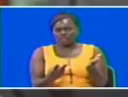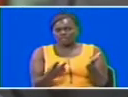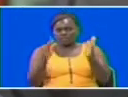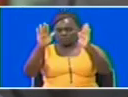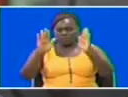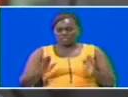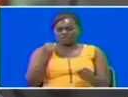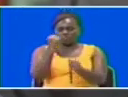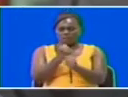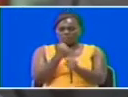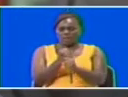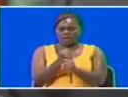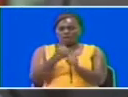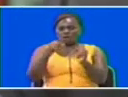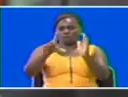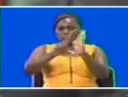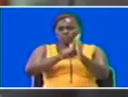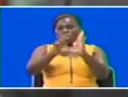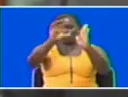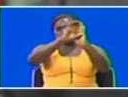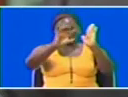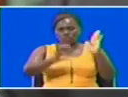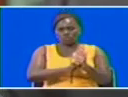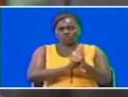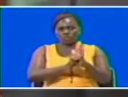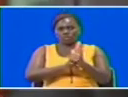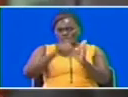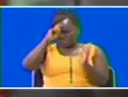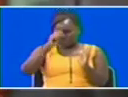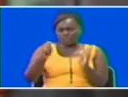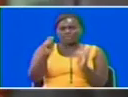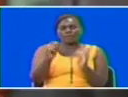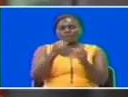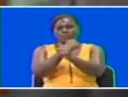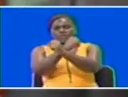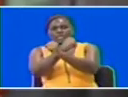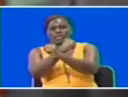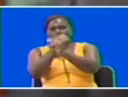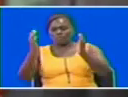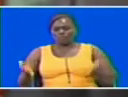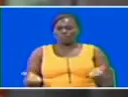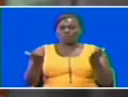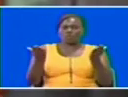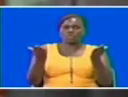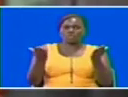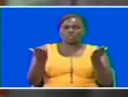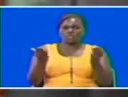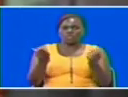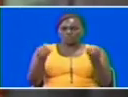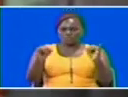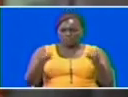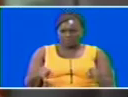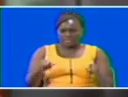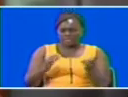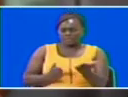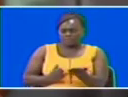task confirmed on the legislature by the Constitution to respect, protect, promote, and fulfill the rights in the